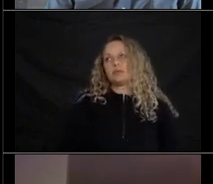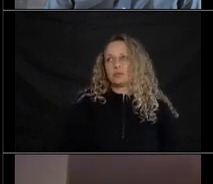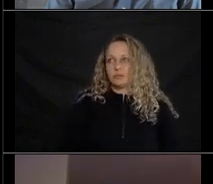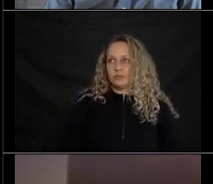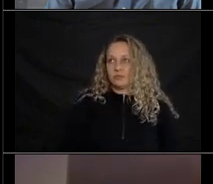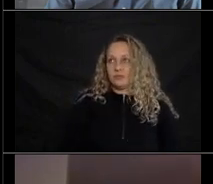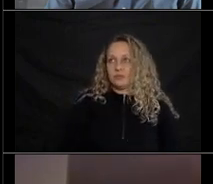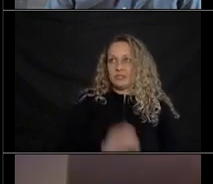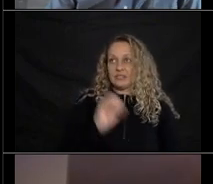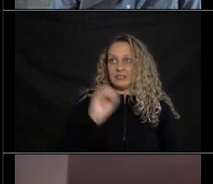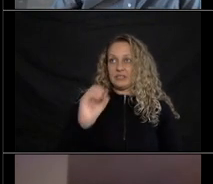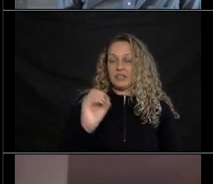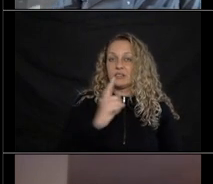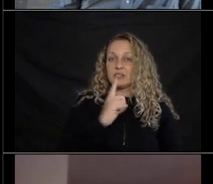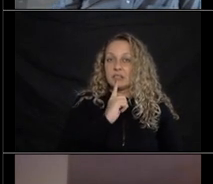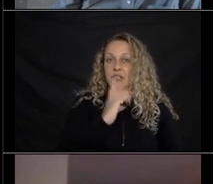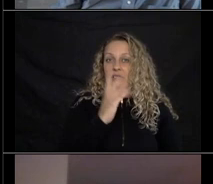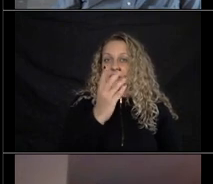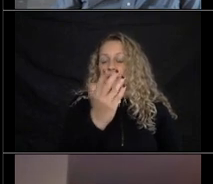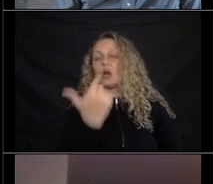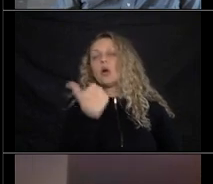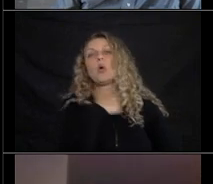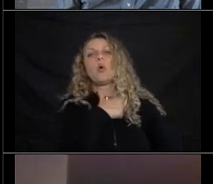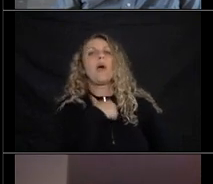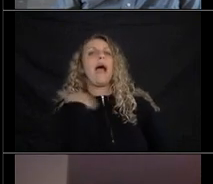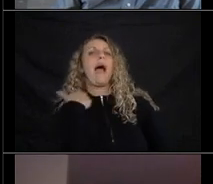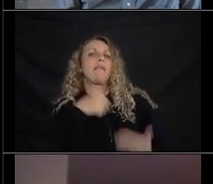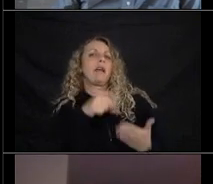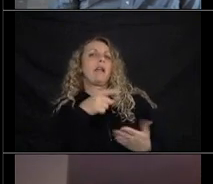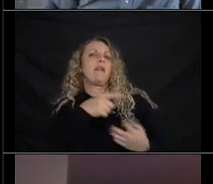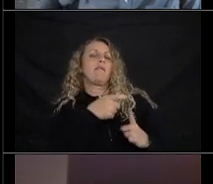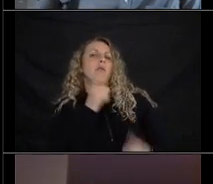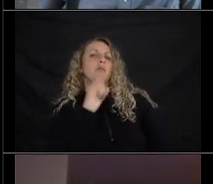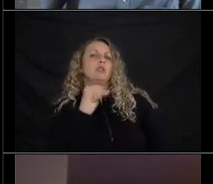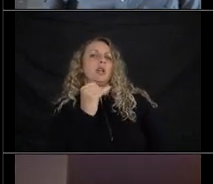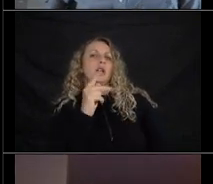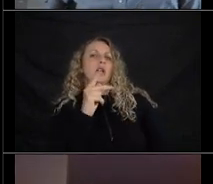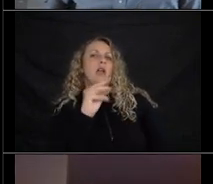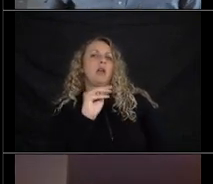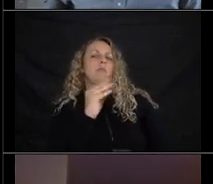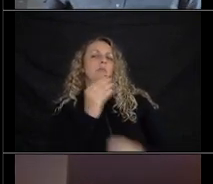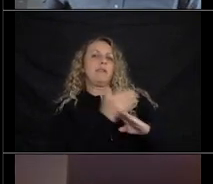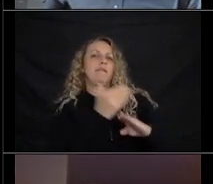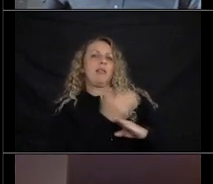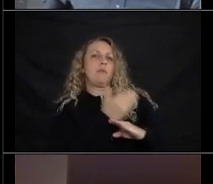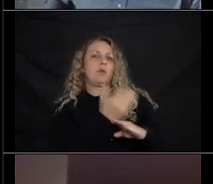Seeing none, do we have the letter from JKM Developers?